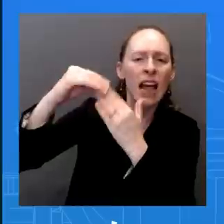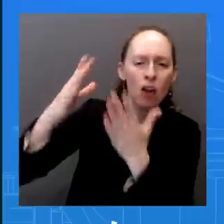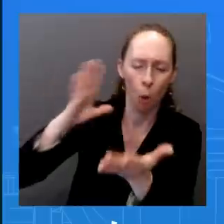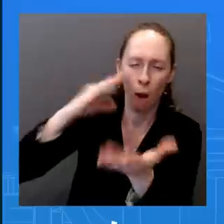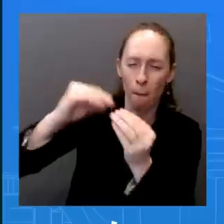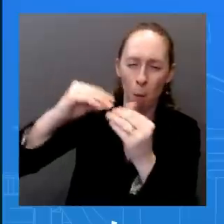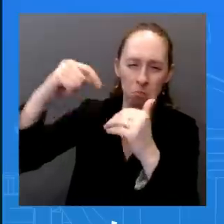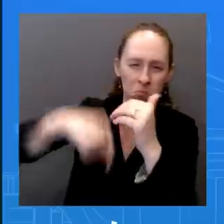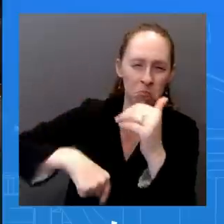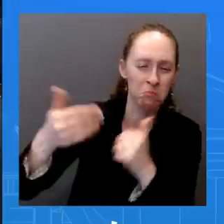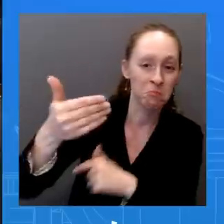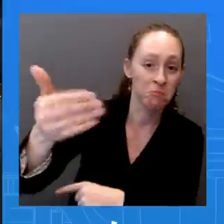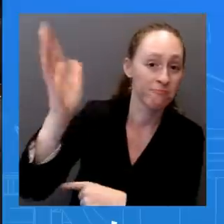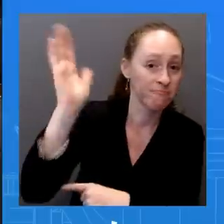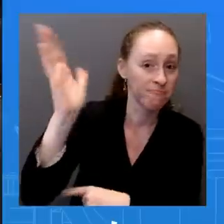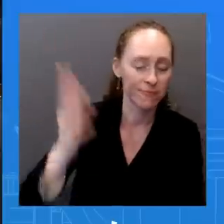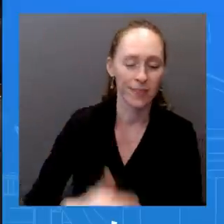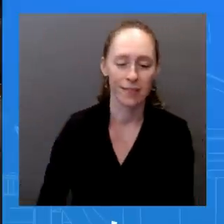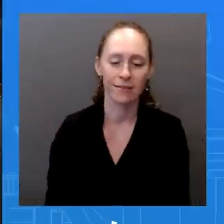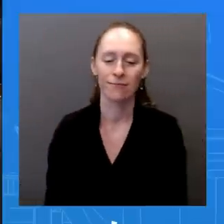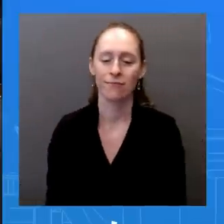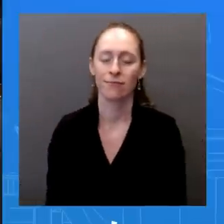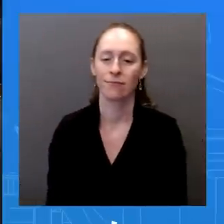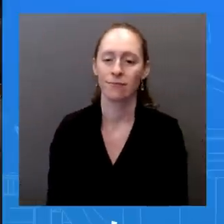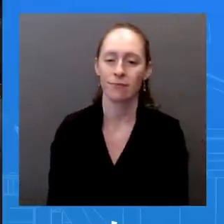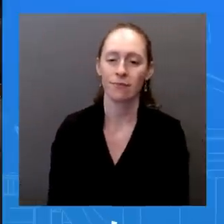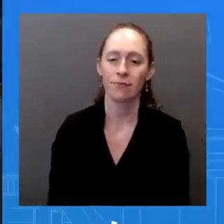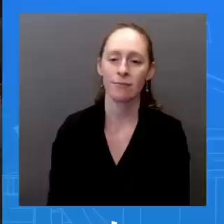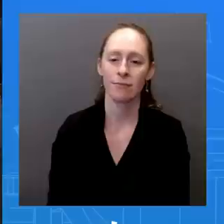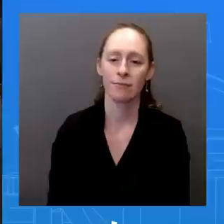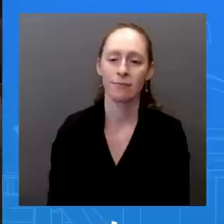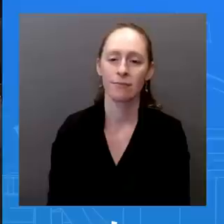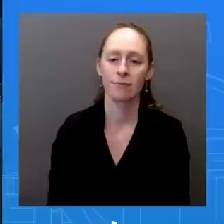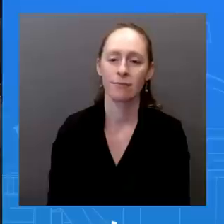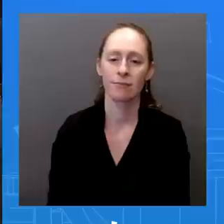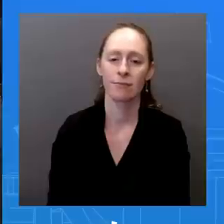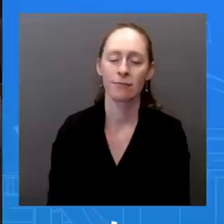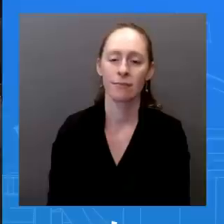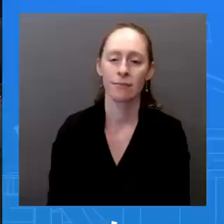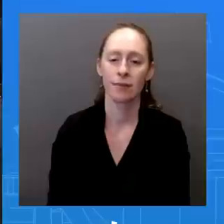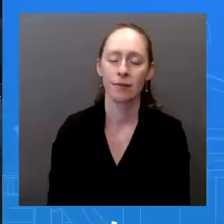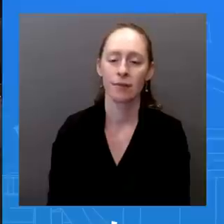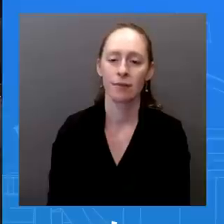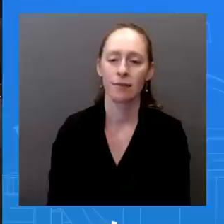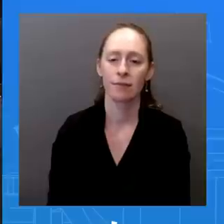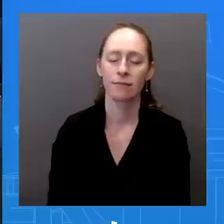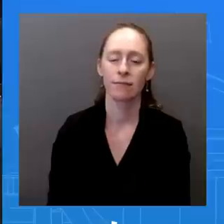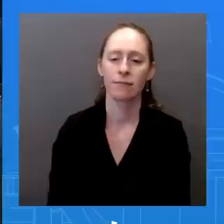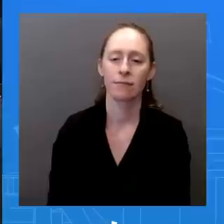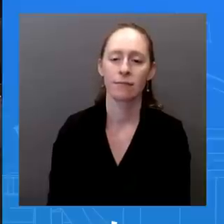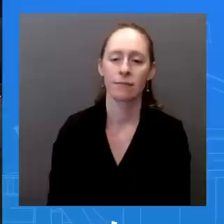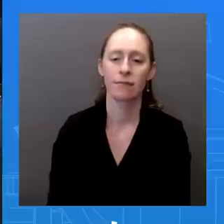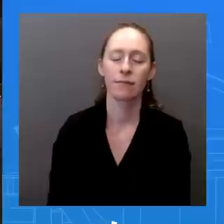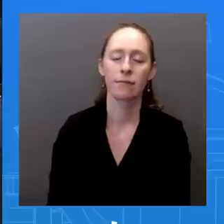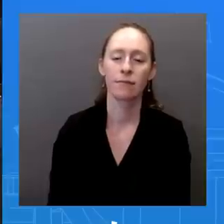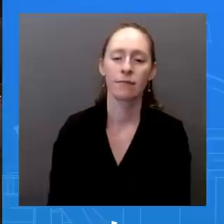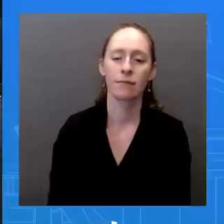time on the UN Security Council question. Is there any discussion of removing Russia as a permanent member of the